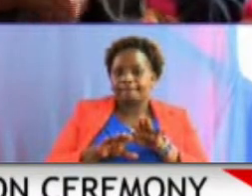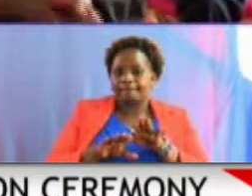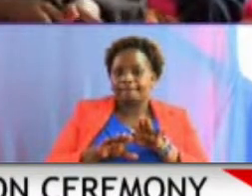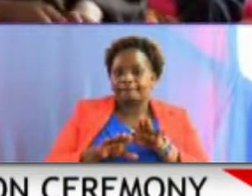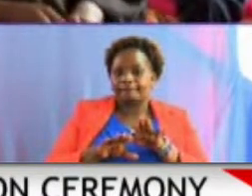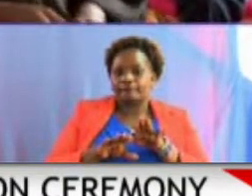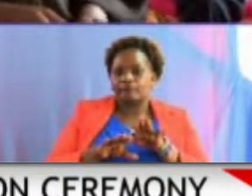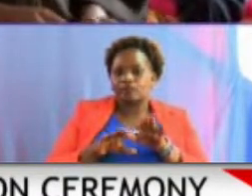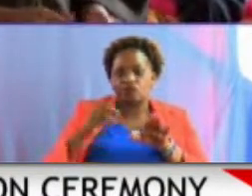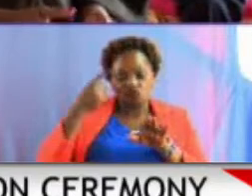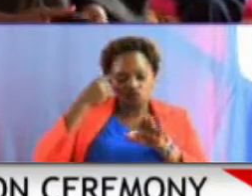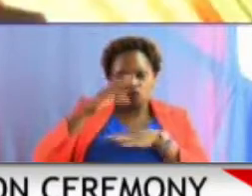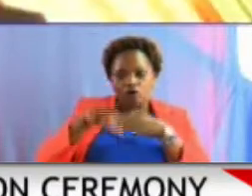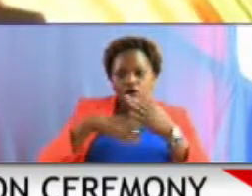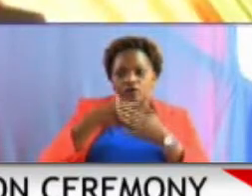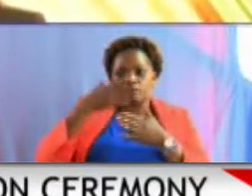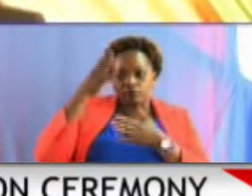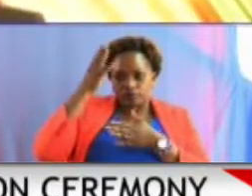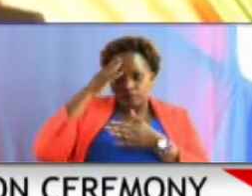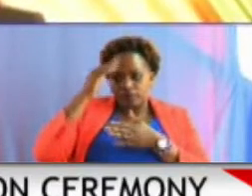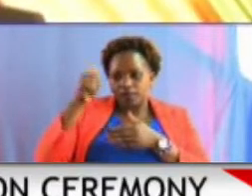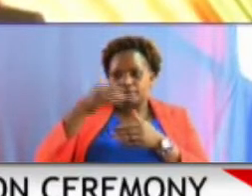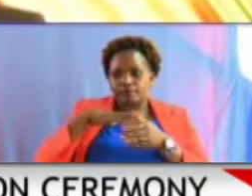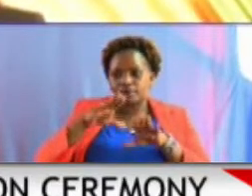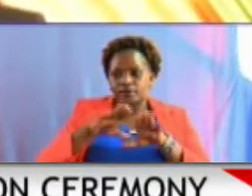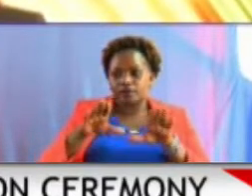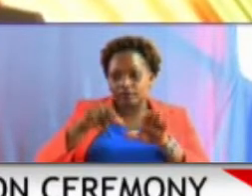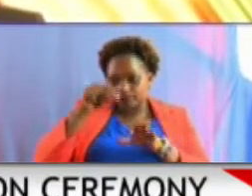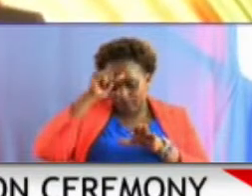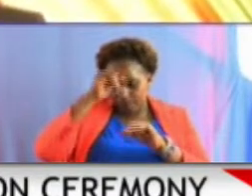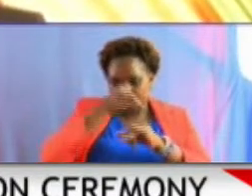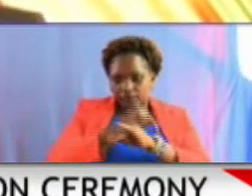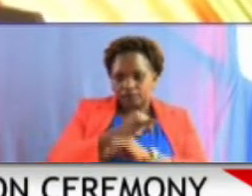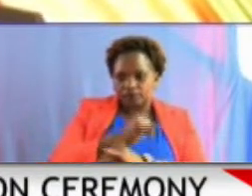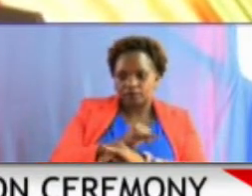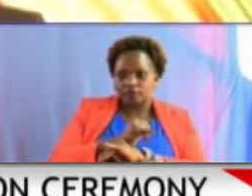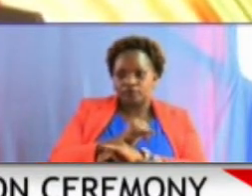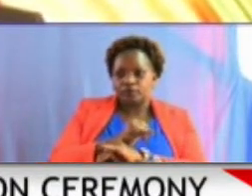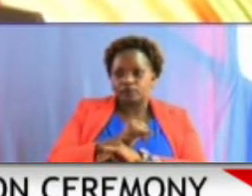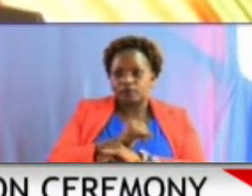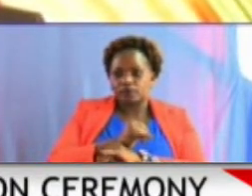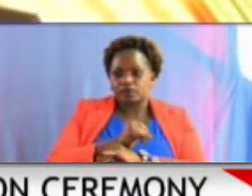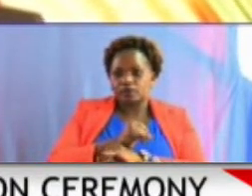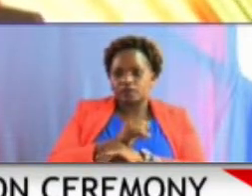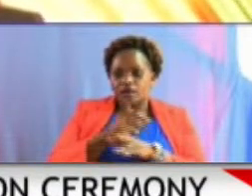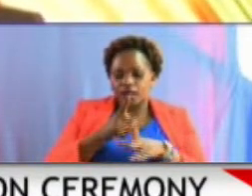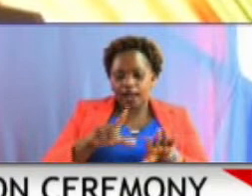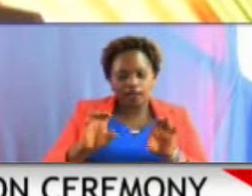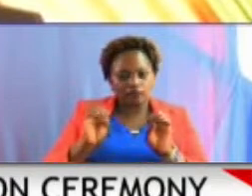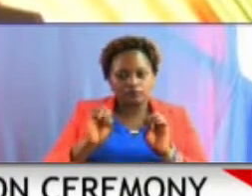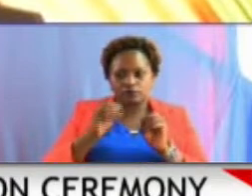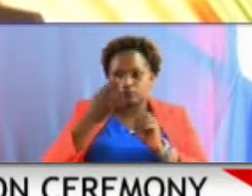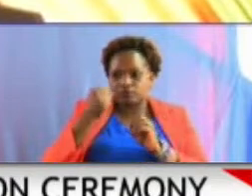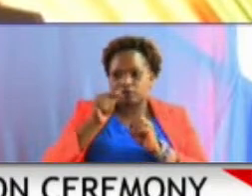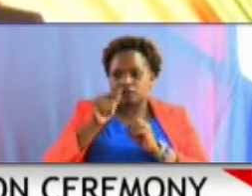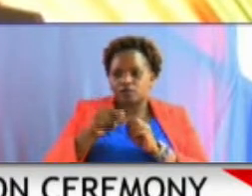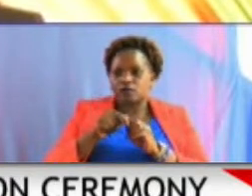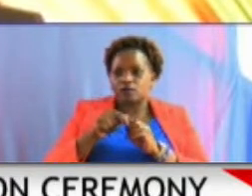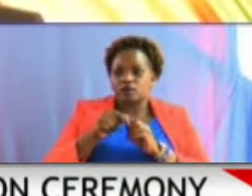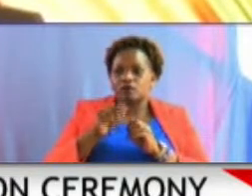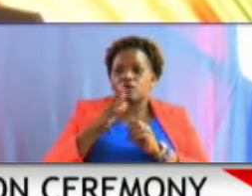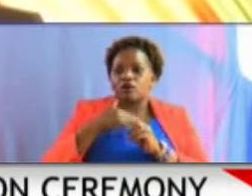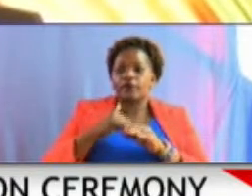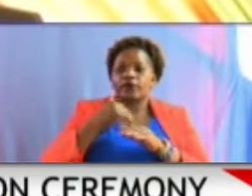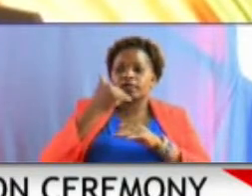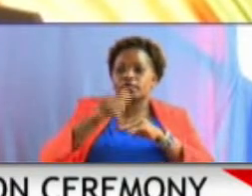For all we know that anybody who is allocated land in government institutions is not landless. You just want to have an extra